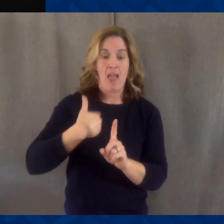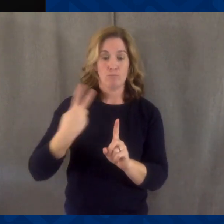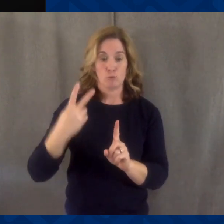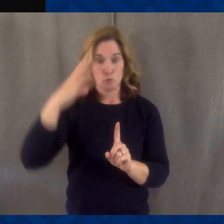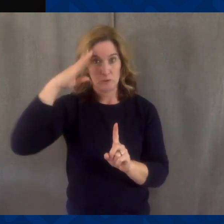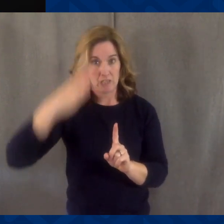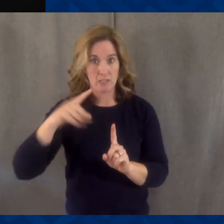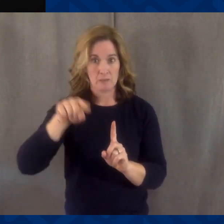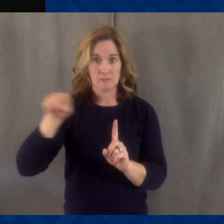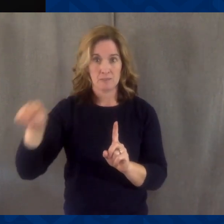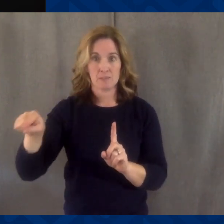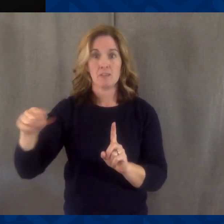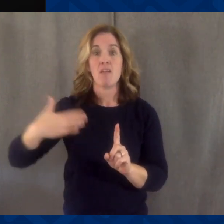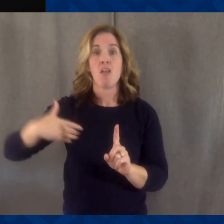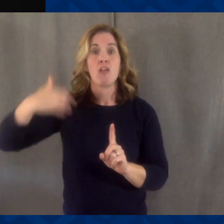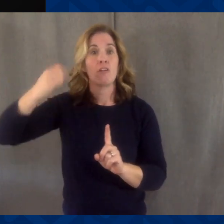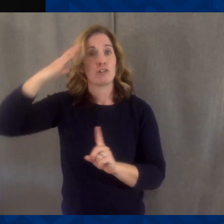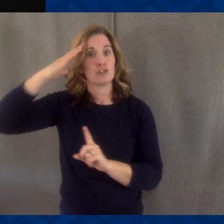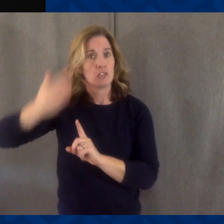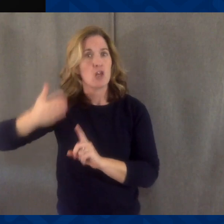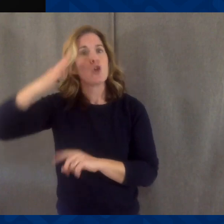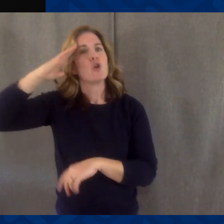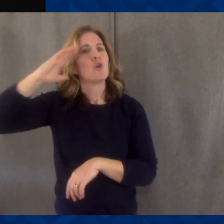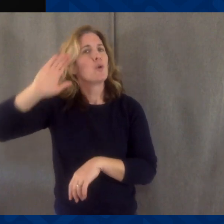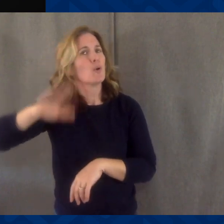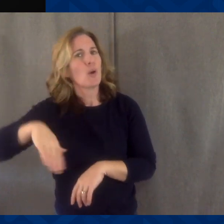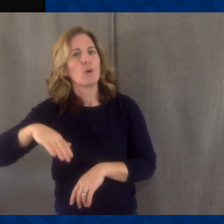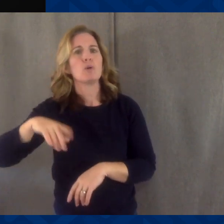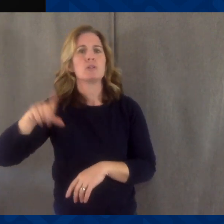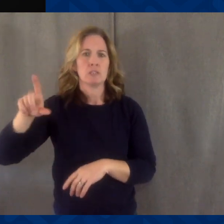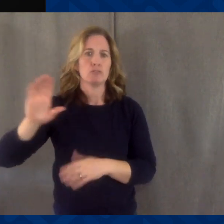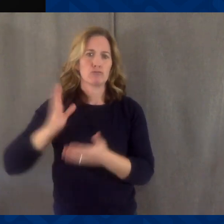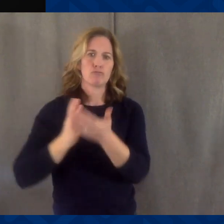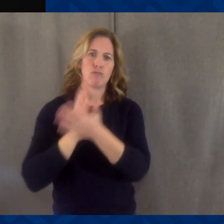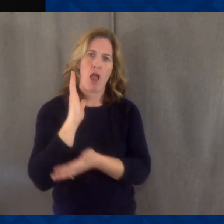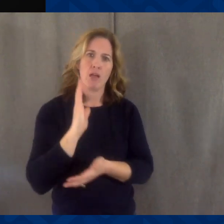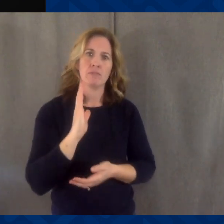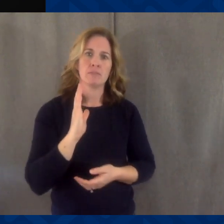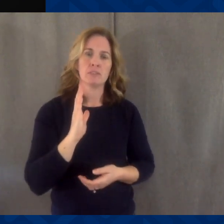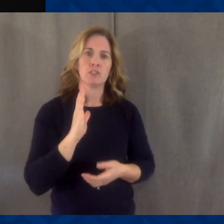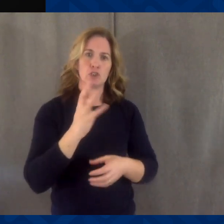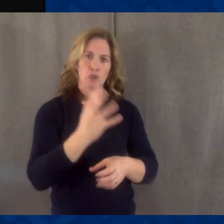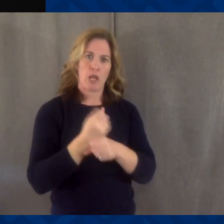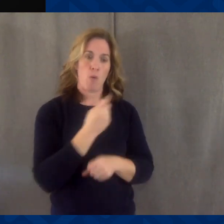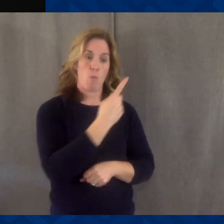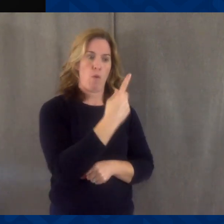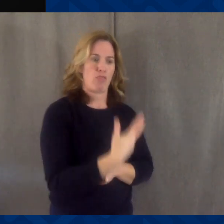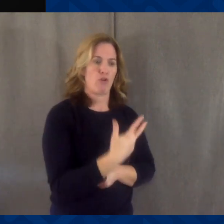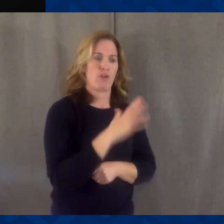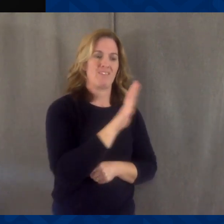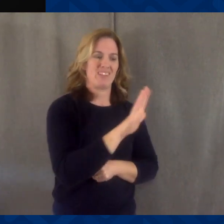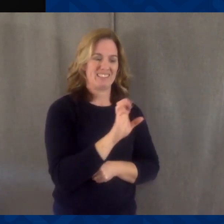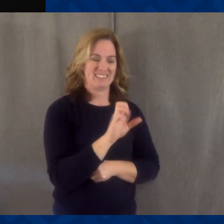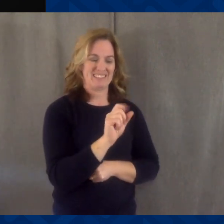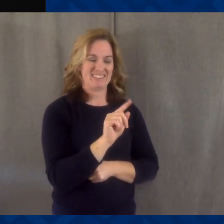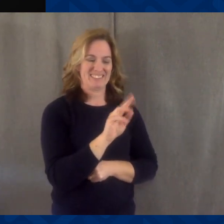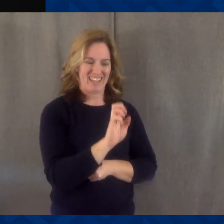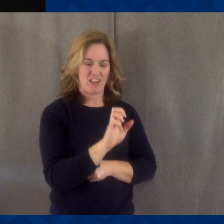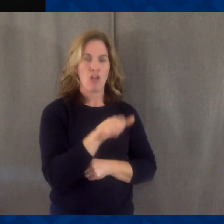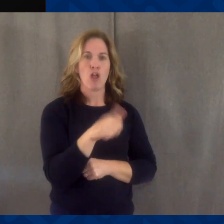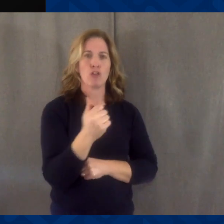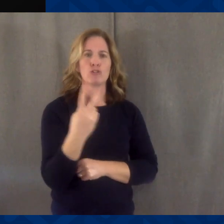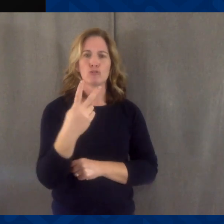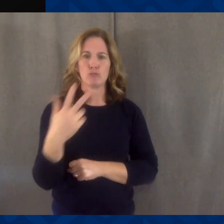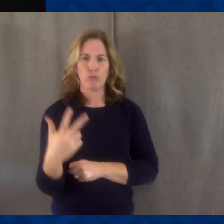And this younger son knows that he's entitled to one-third of his father's estate, with the other two-thirds going to the father's firstborn, or